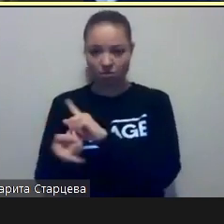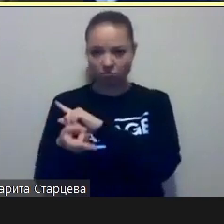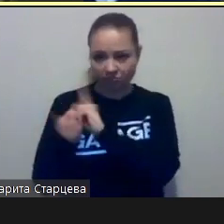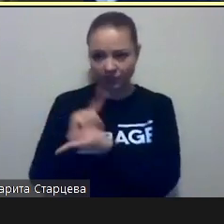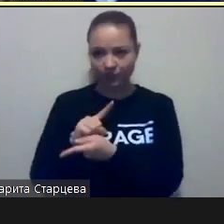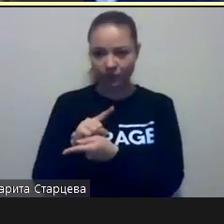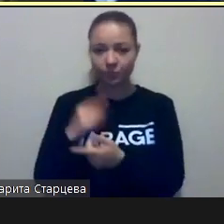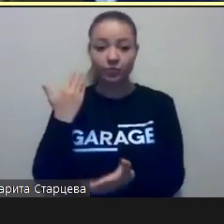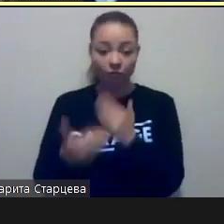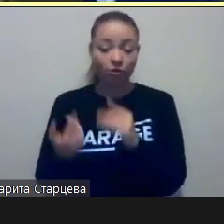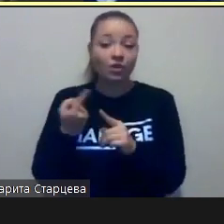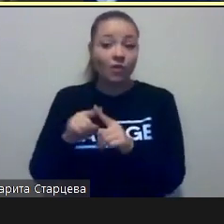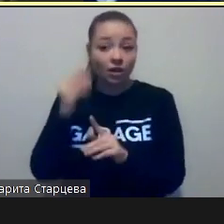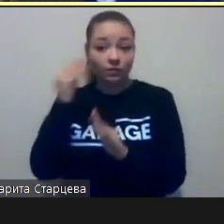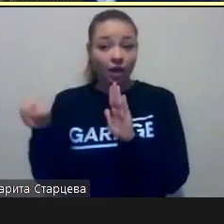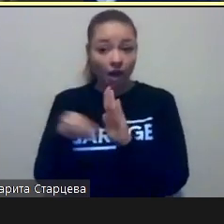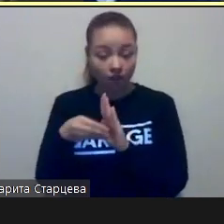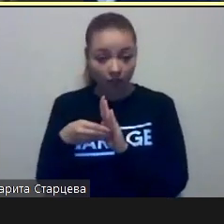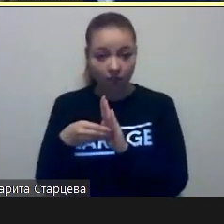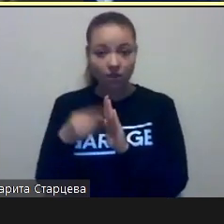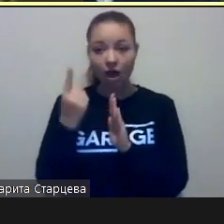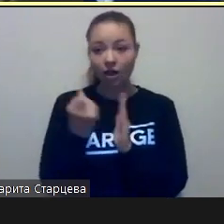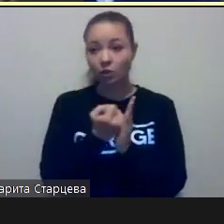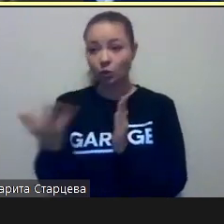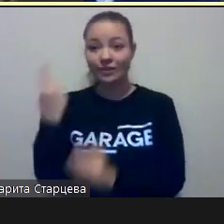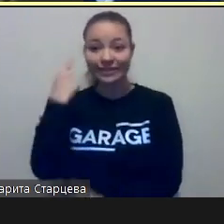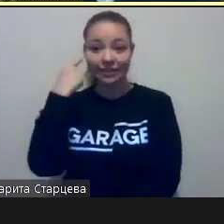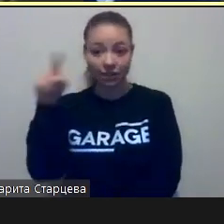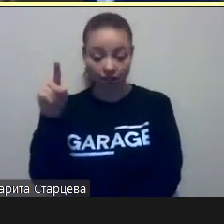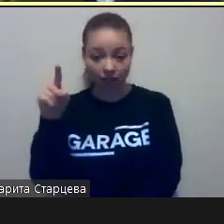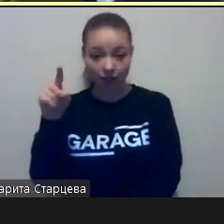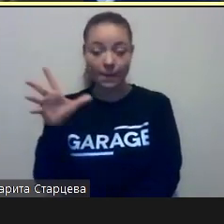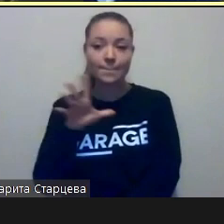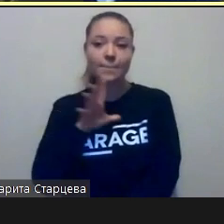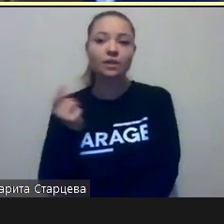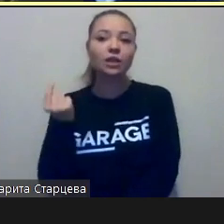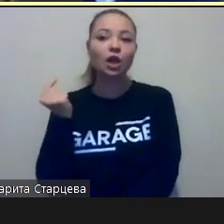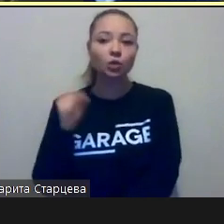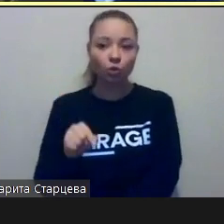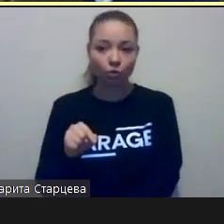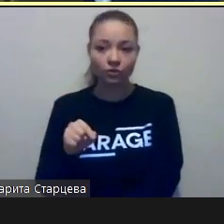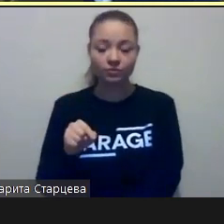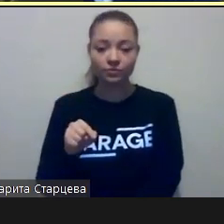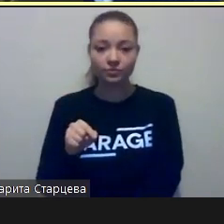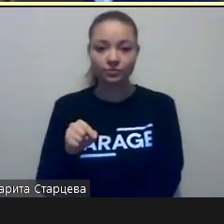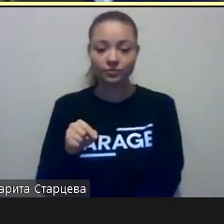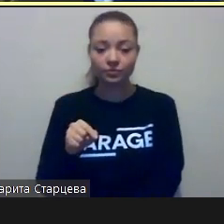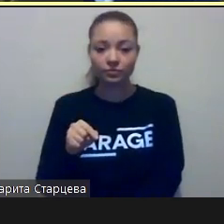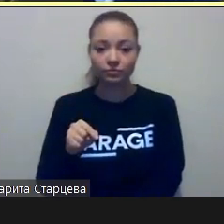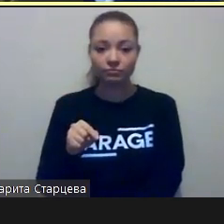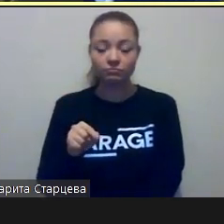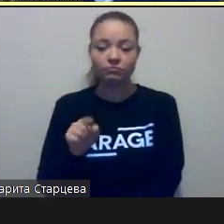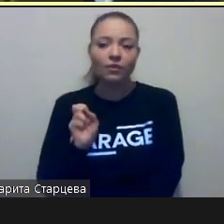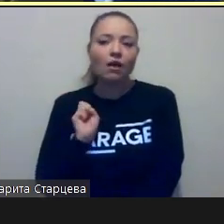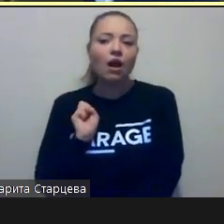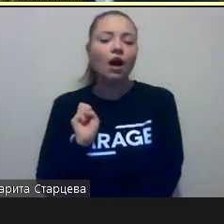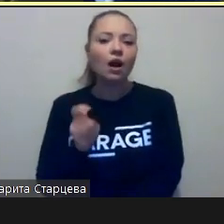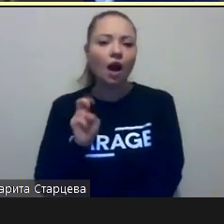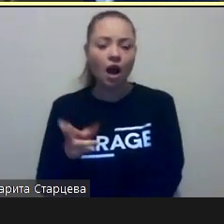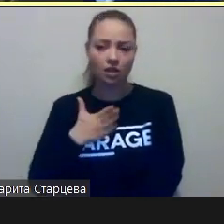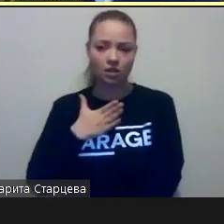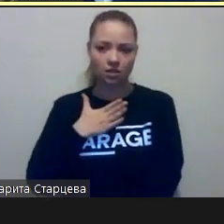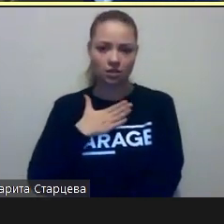was to think how mobility to a certain extent have shaped the possibility